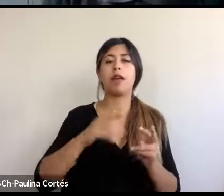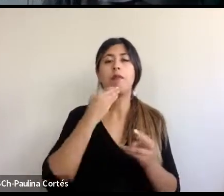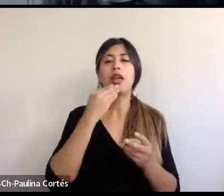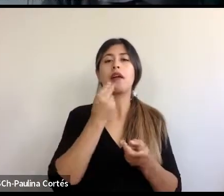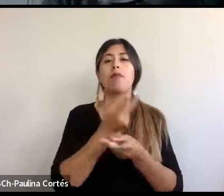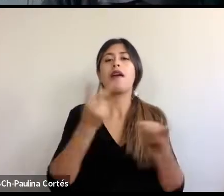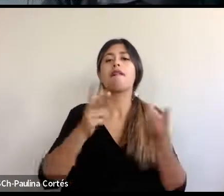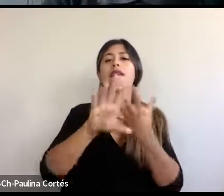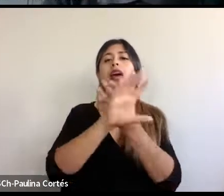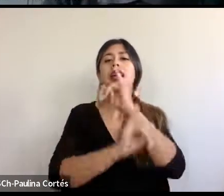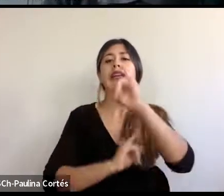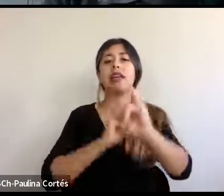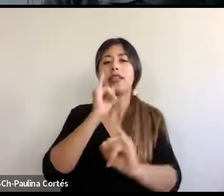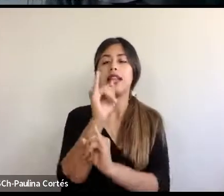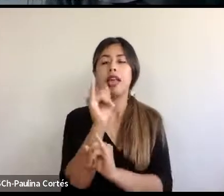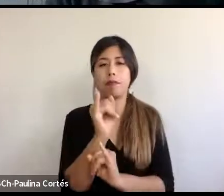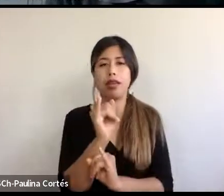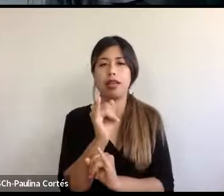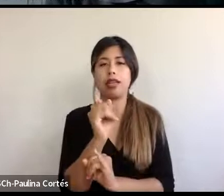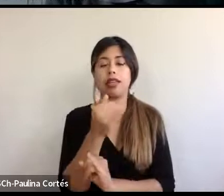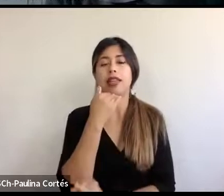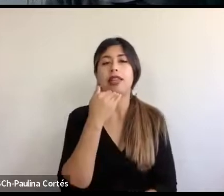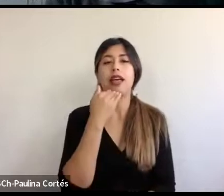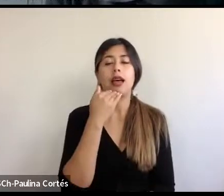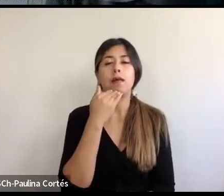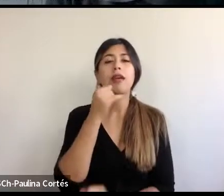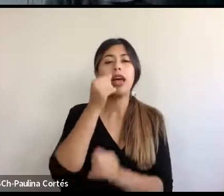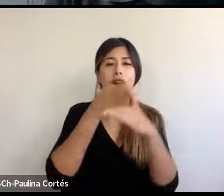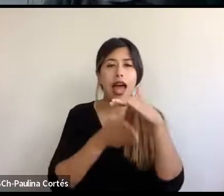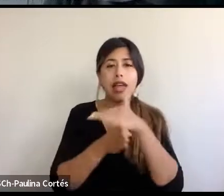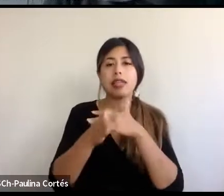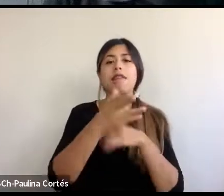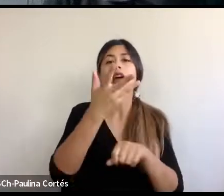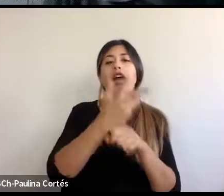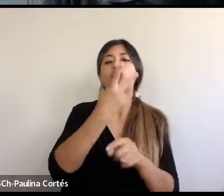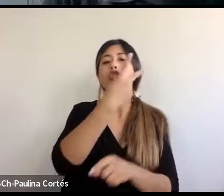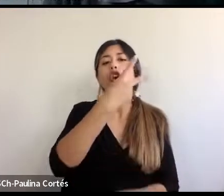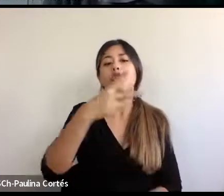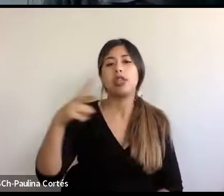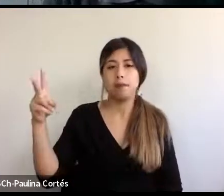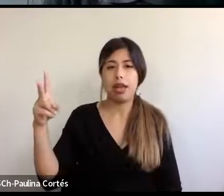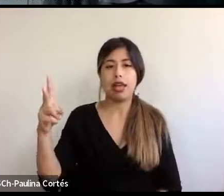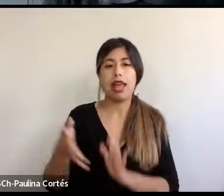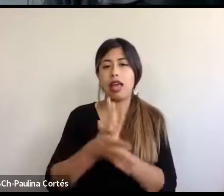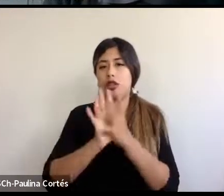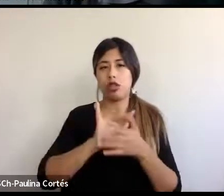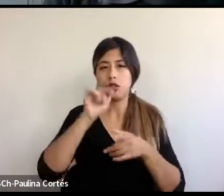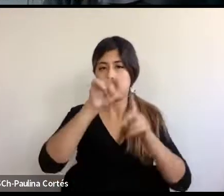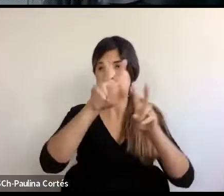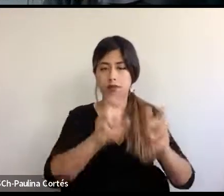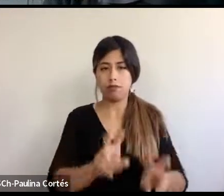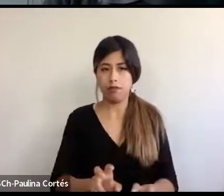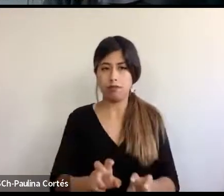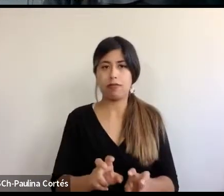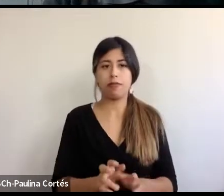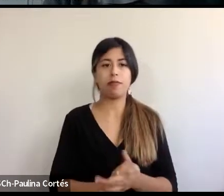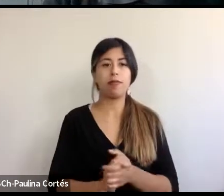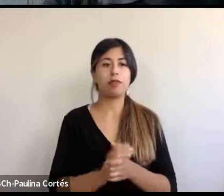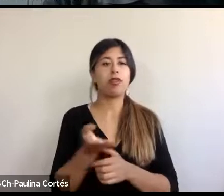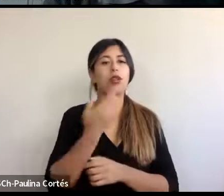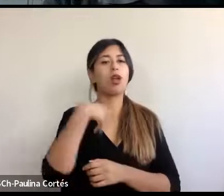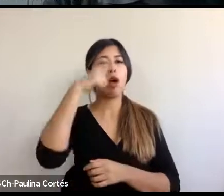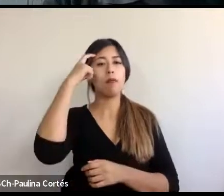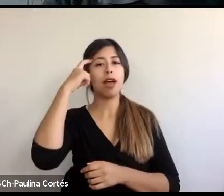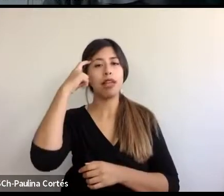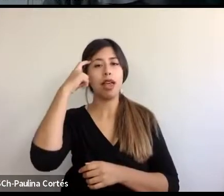for 2 weeks, like all of them, actually, because I think that, let's say, like the good old programming for the cinemas is